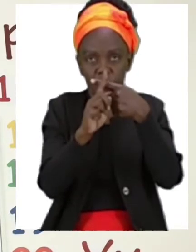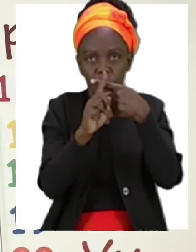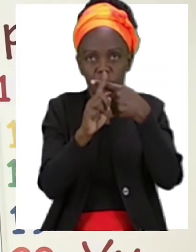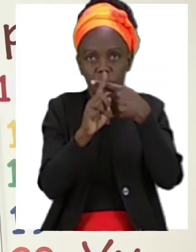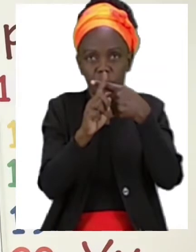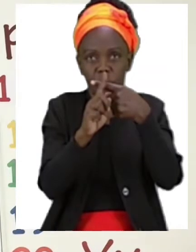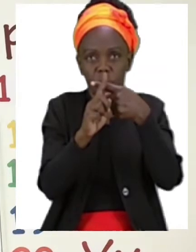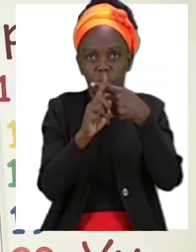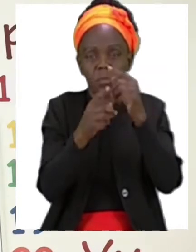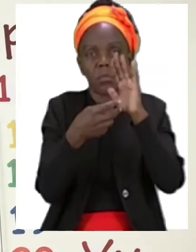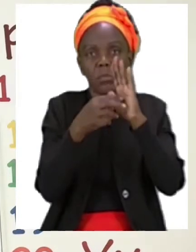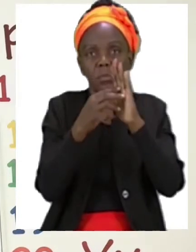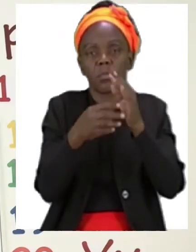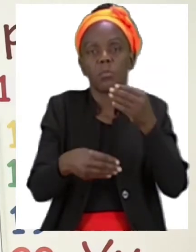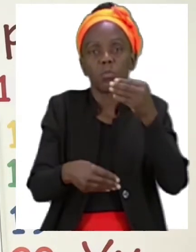here.